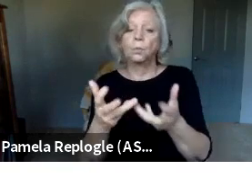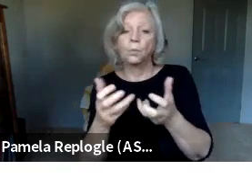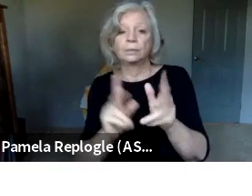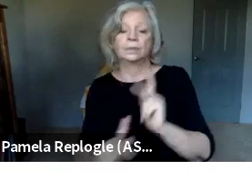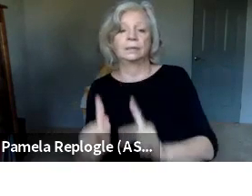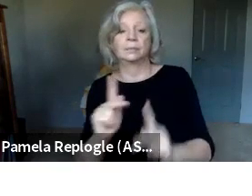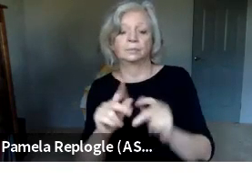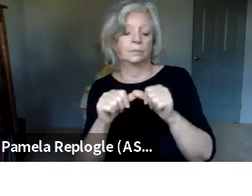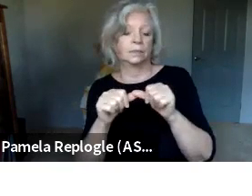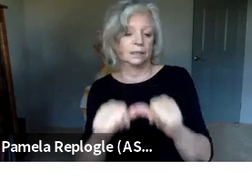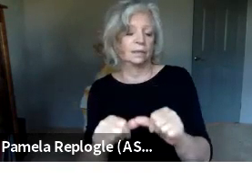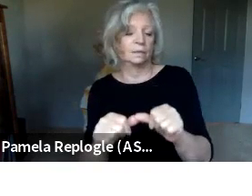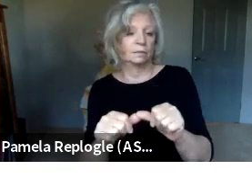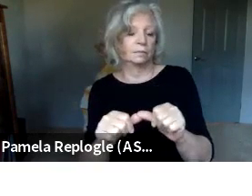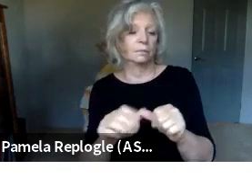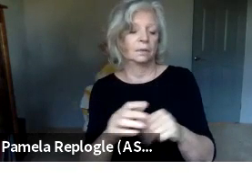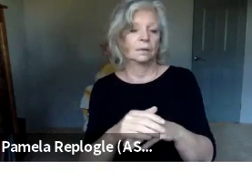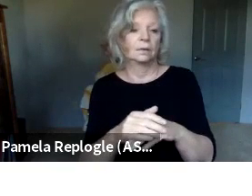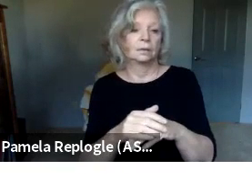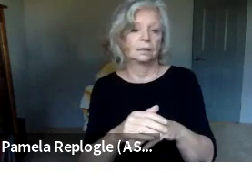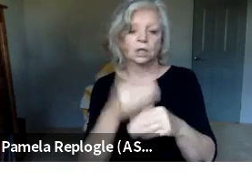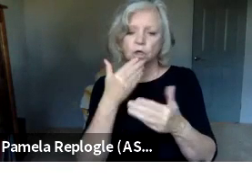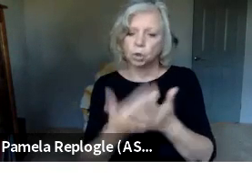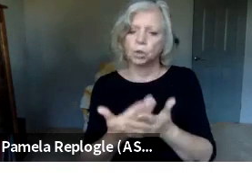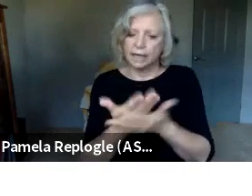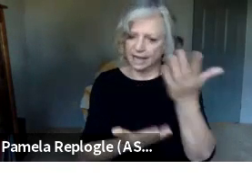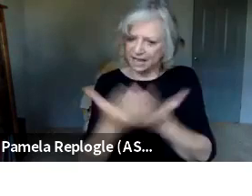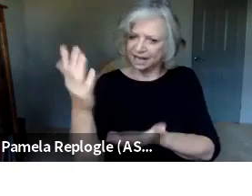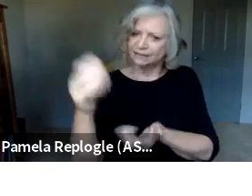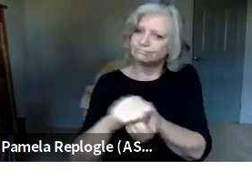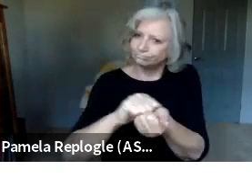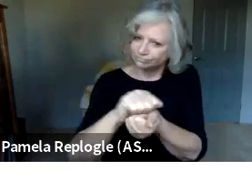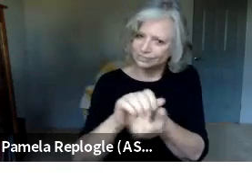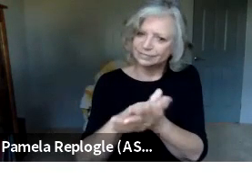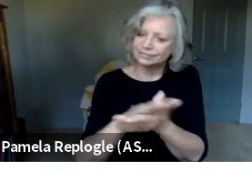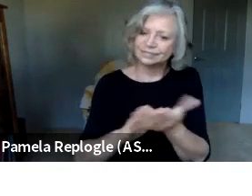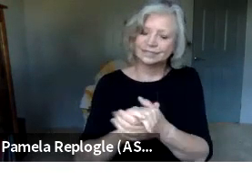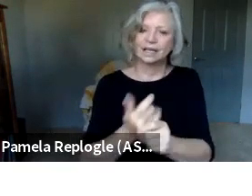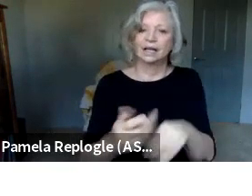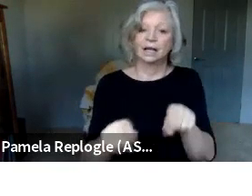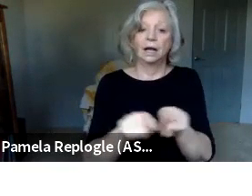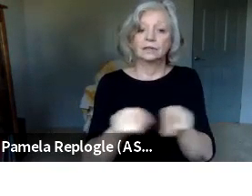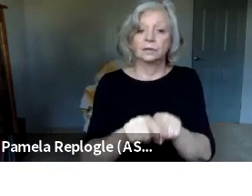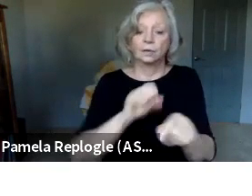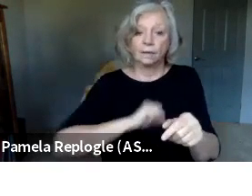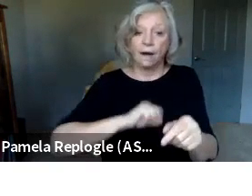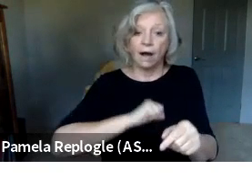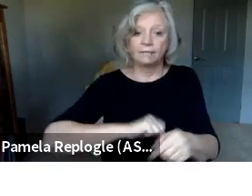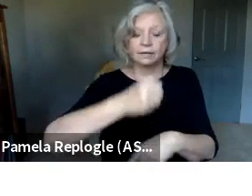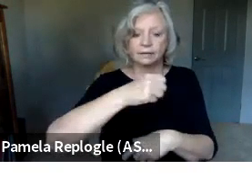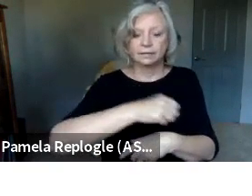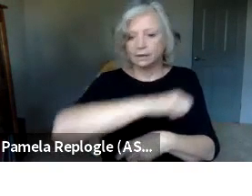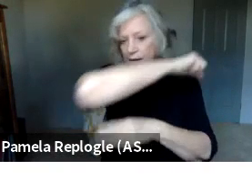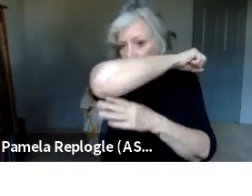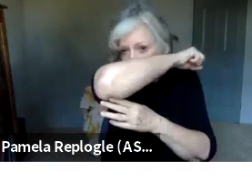to continue to have good hand hygiene and covering their coughs when they cough or